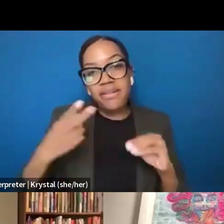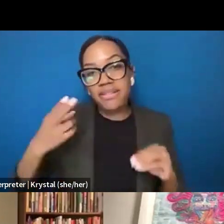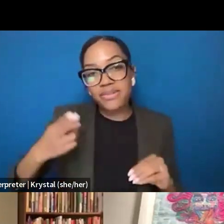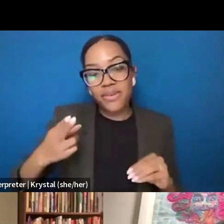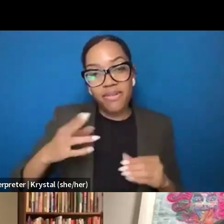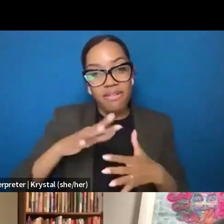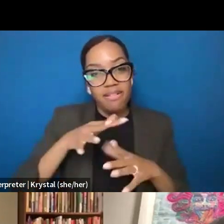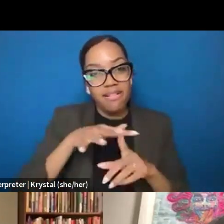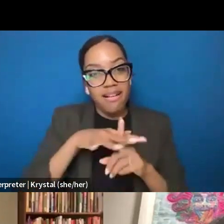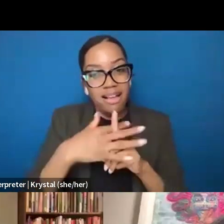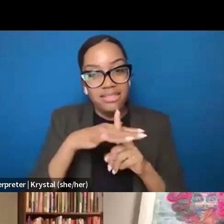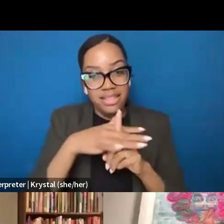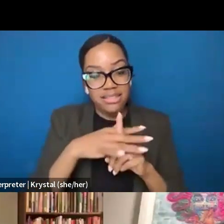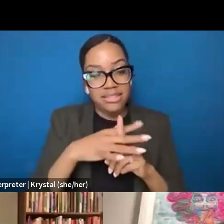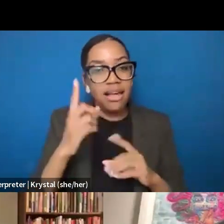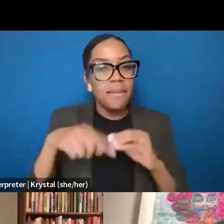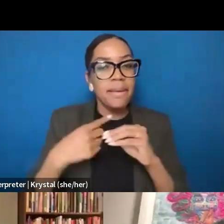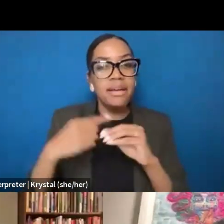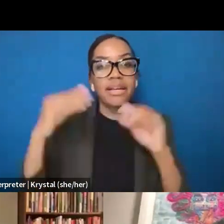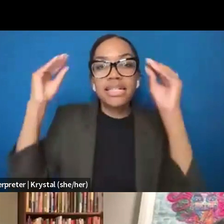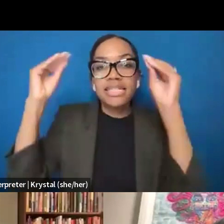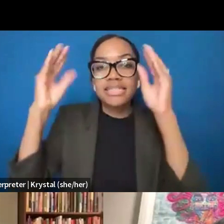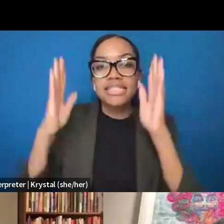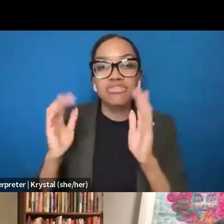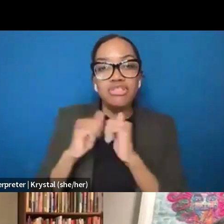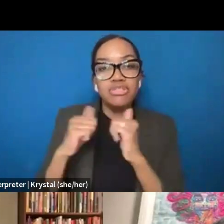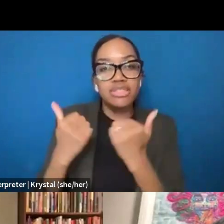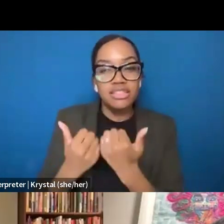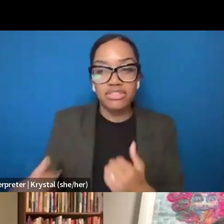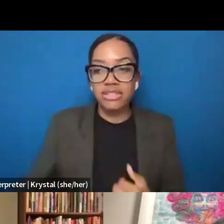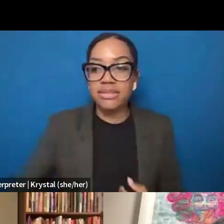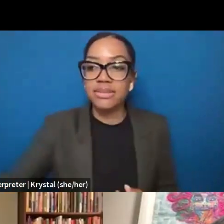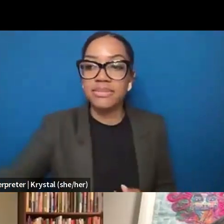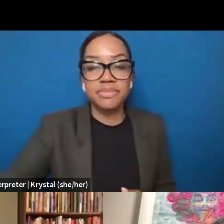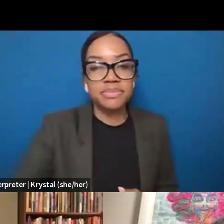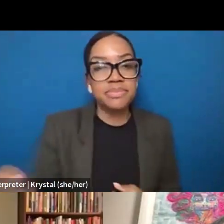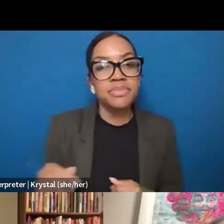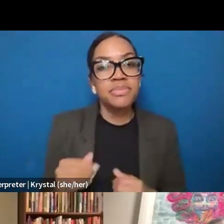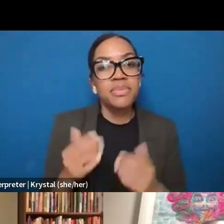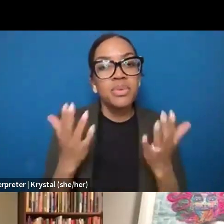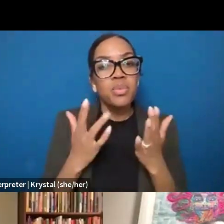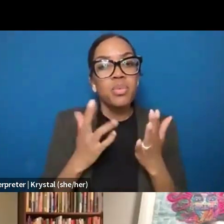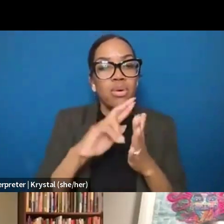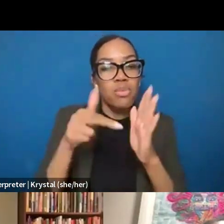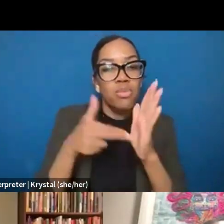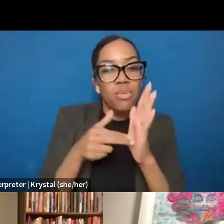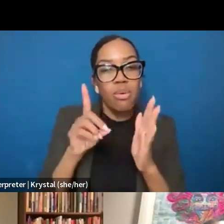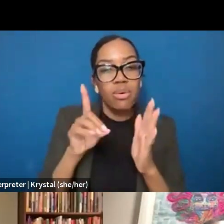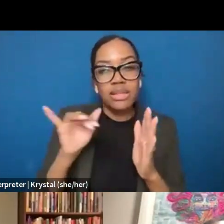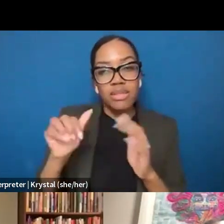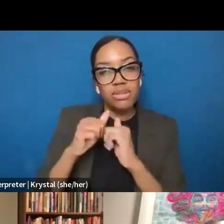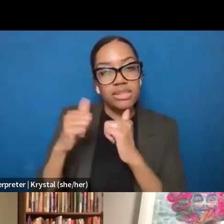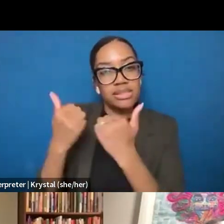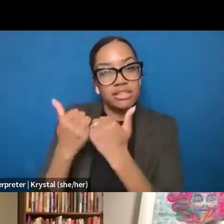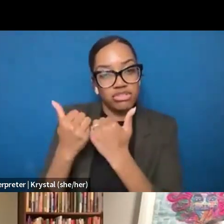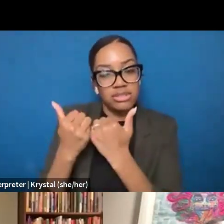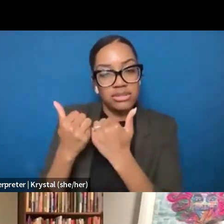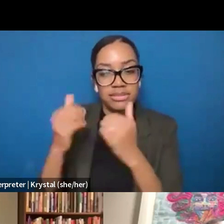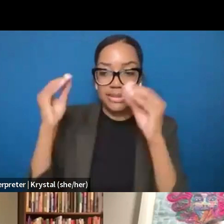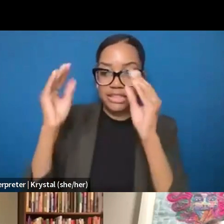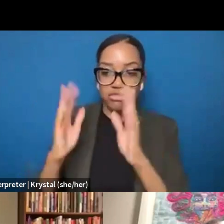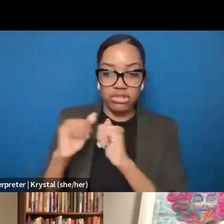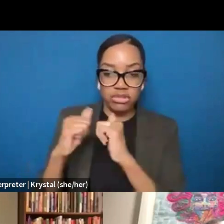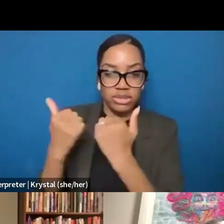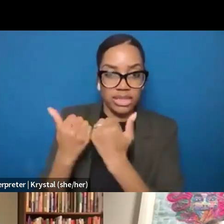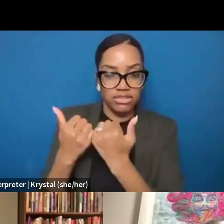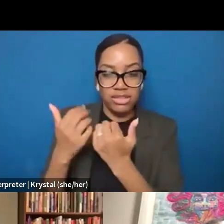teachers' associations. What role did they play in the struggle for Black education, the broader Black freedom struggle? And what did their